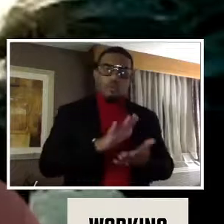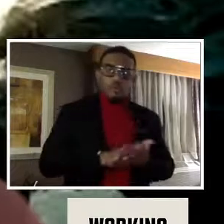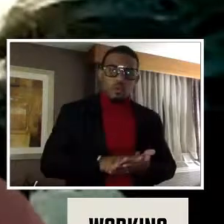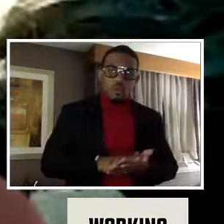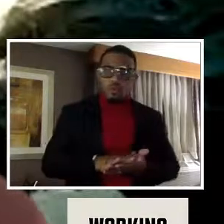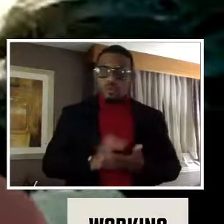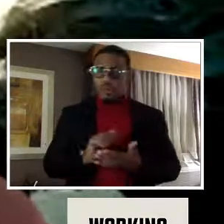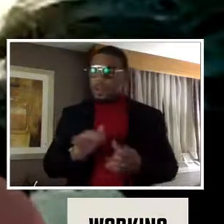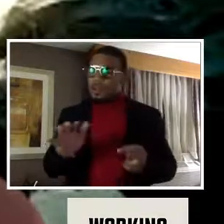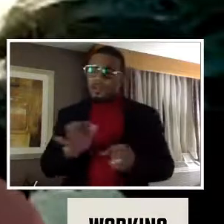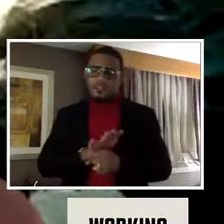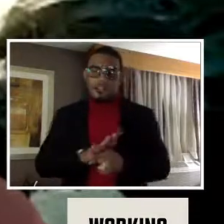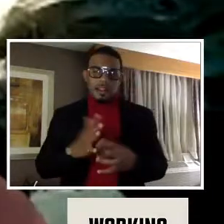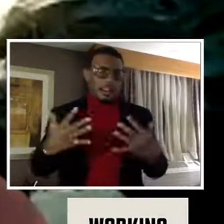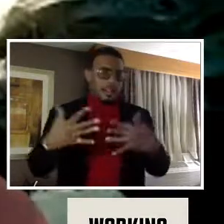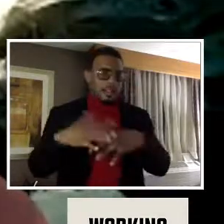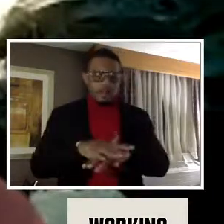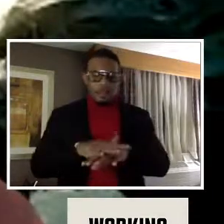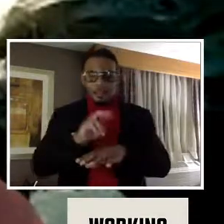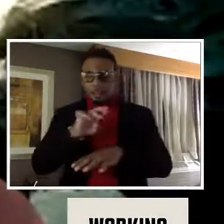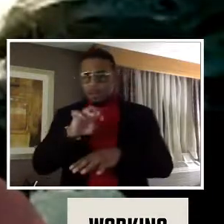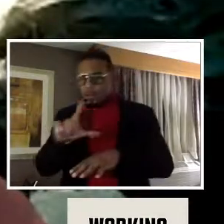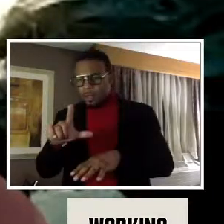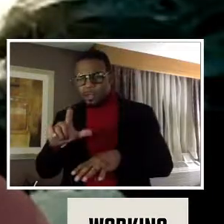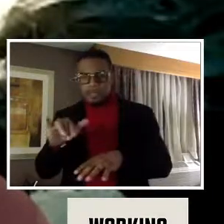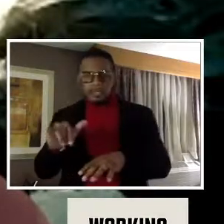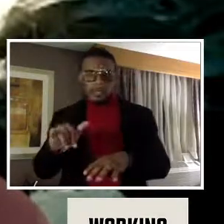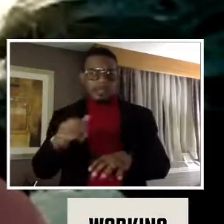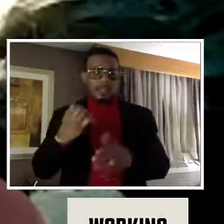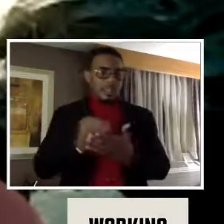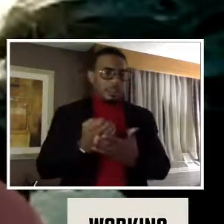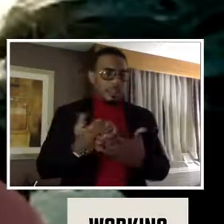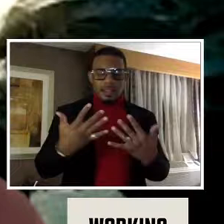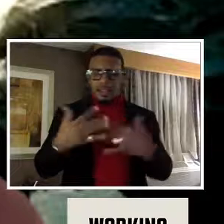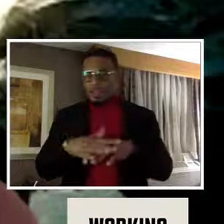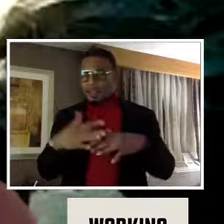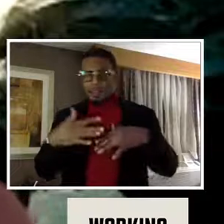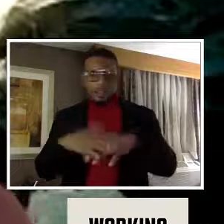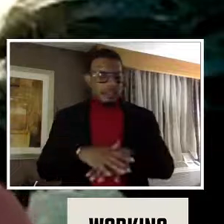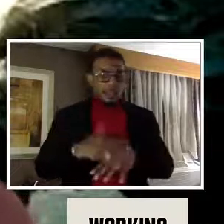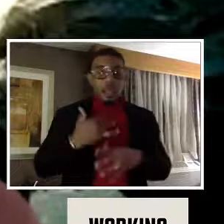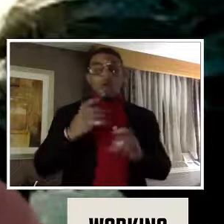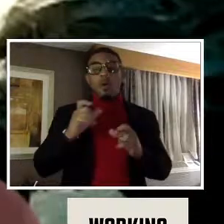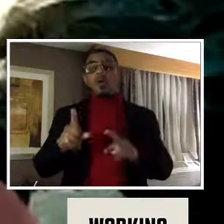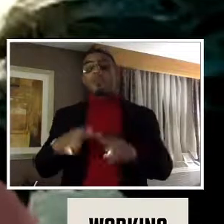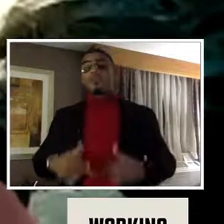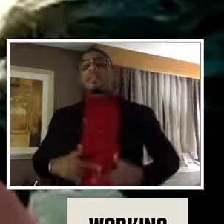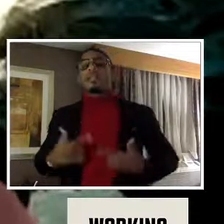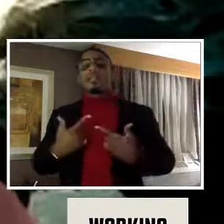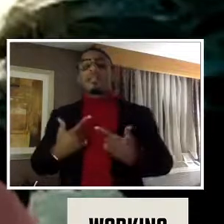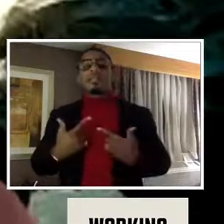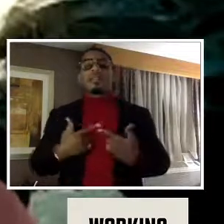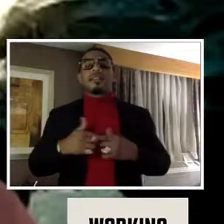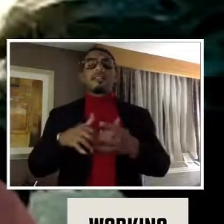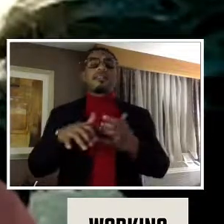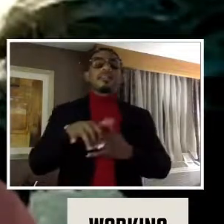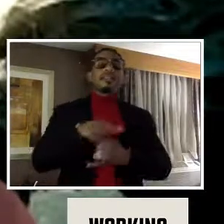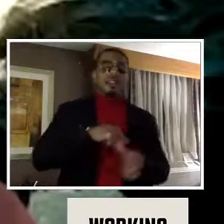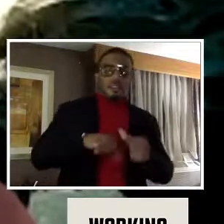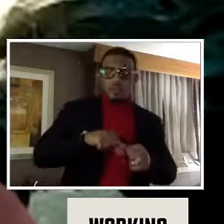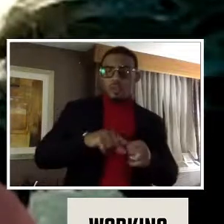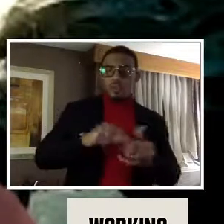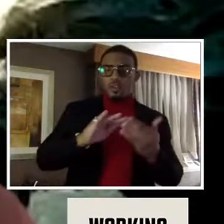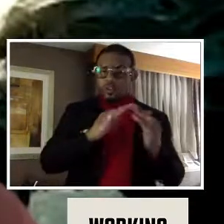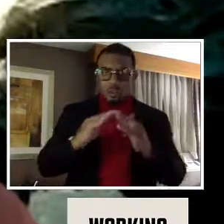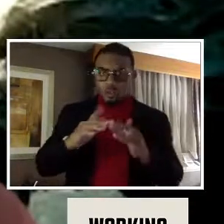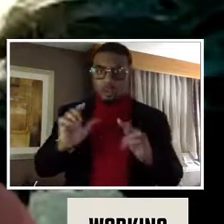schools that are fully integrated, racially integrated, economically integrated. And I want her to live in integrated